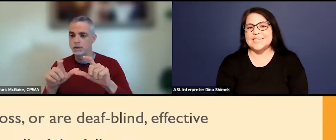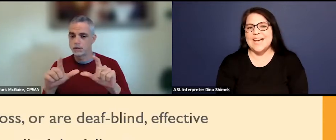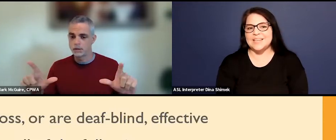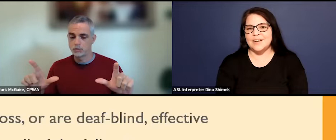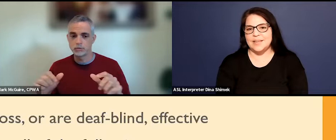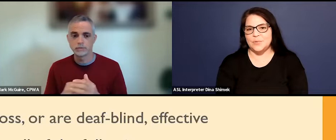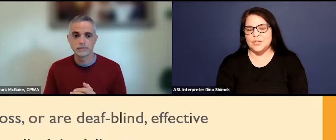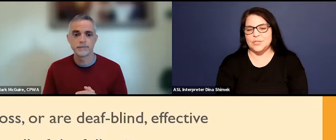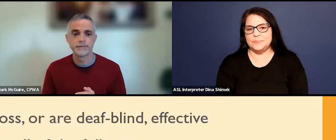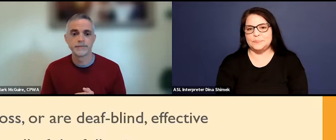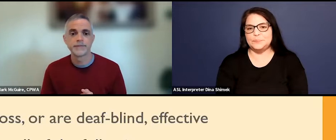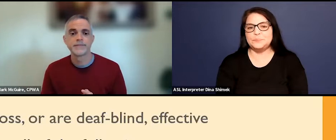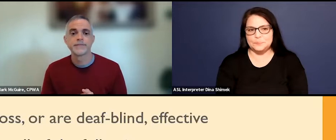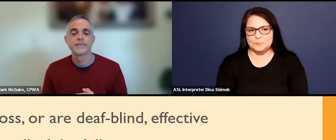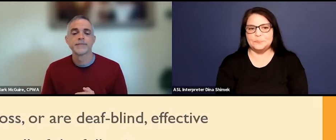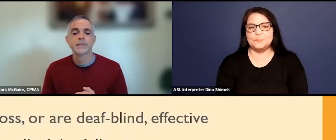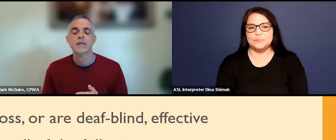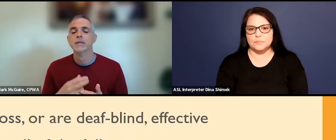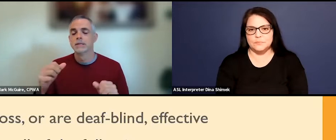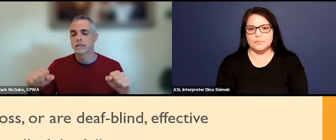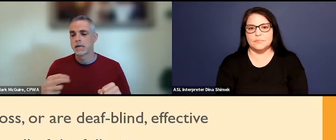using a tactile language.